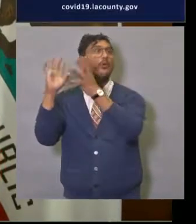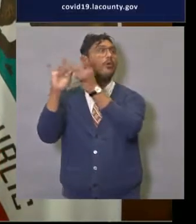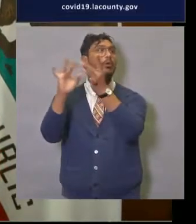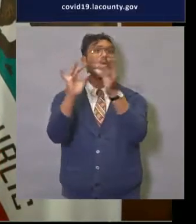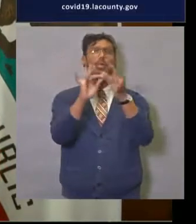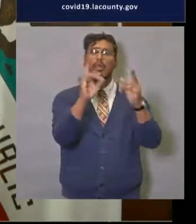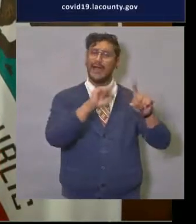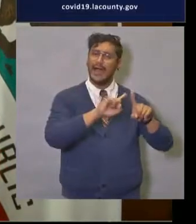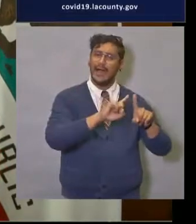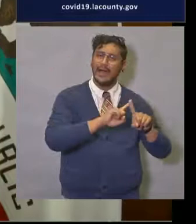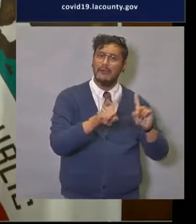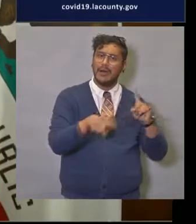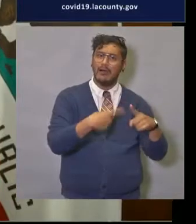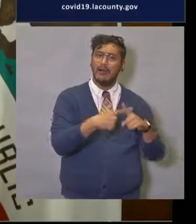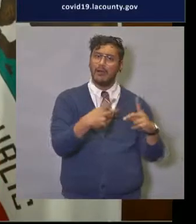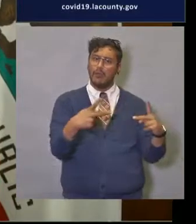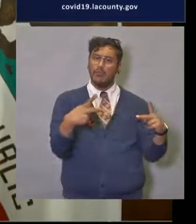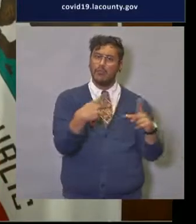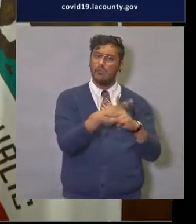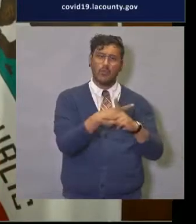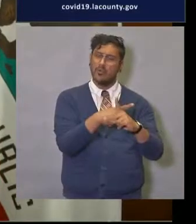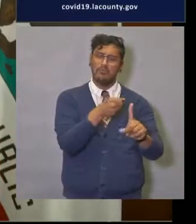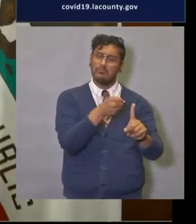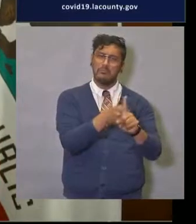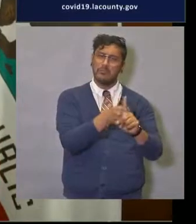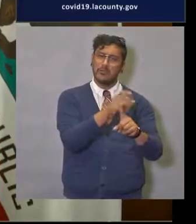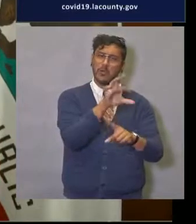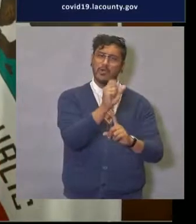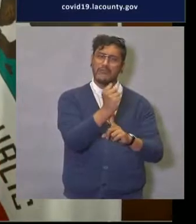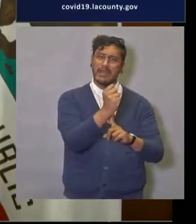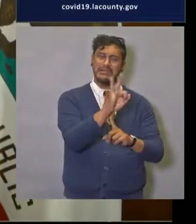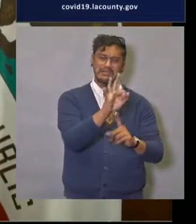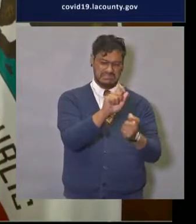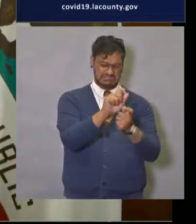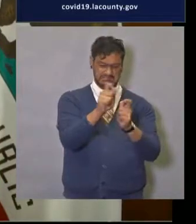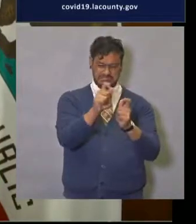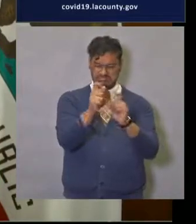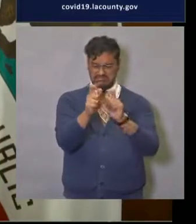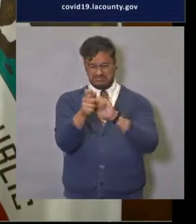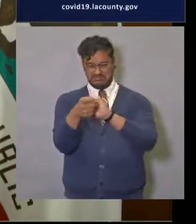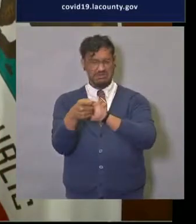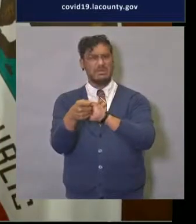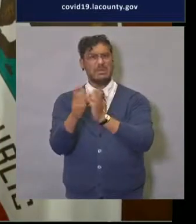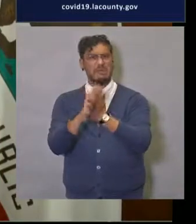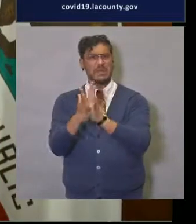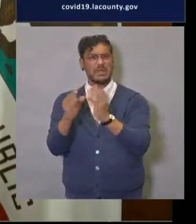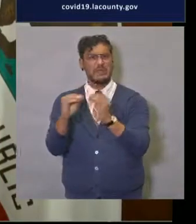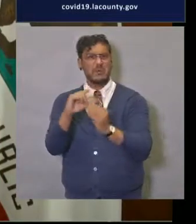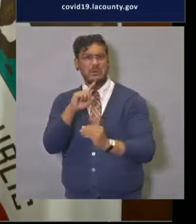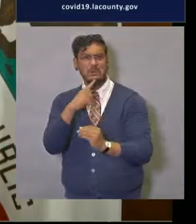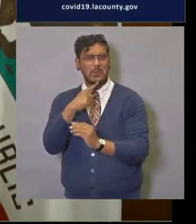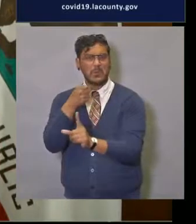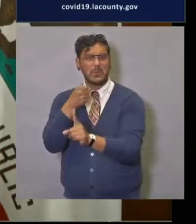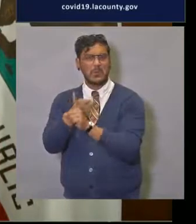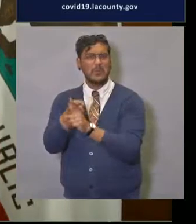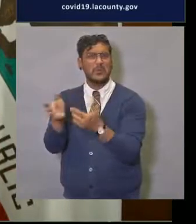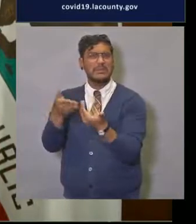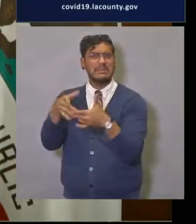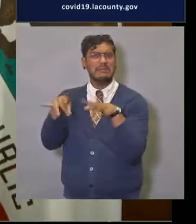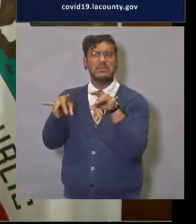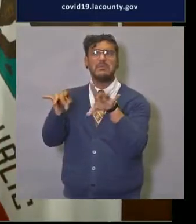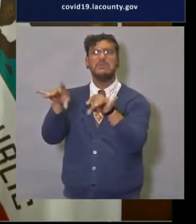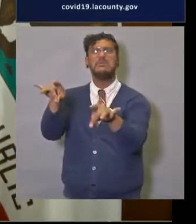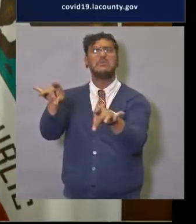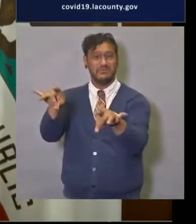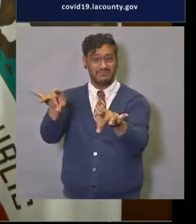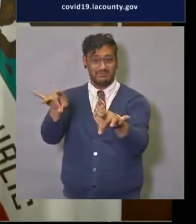county that we've seen cause drastic surges in other parts of the world. That's why I'm urging all of us to continue working together